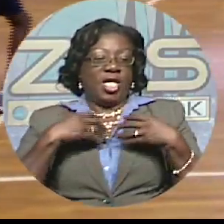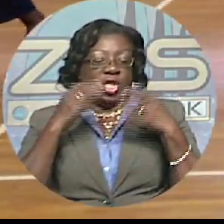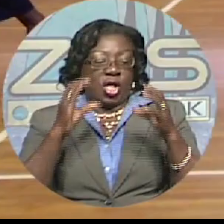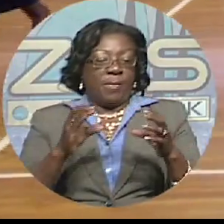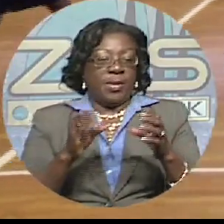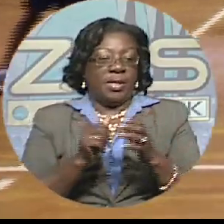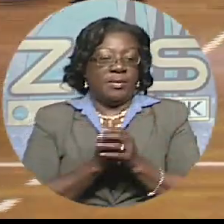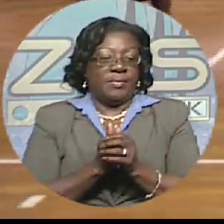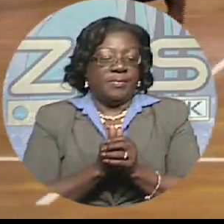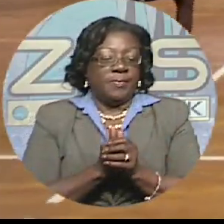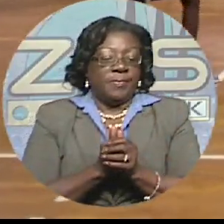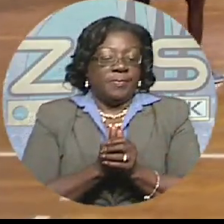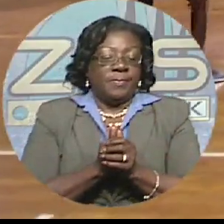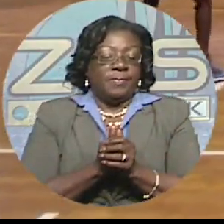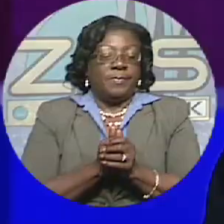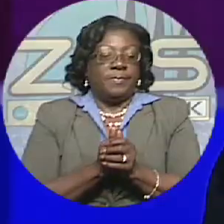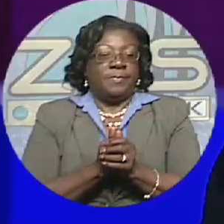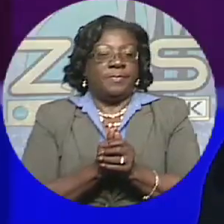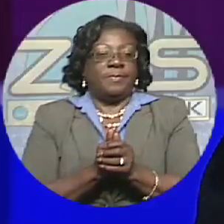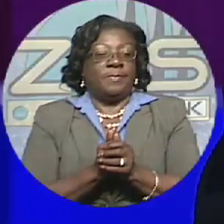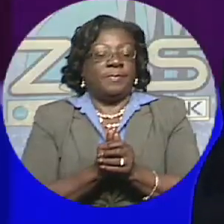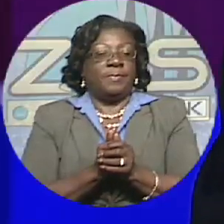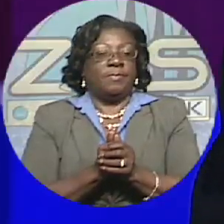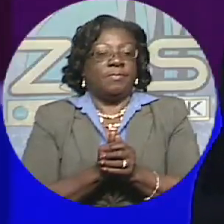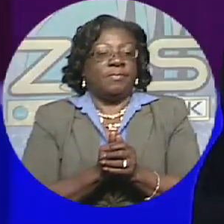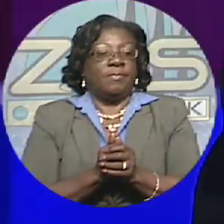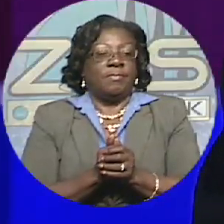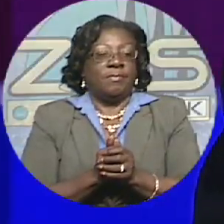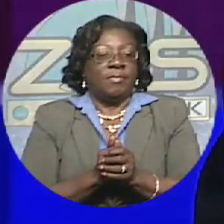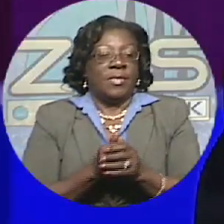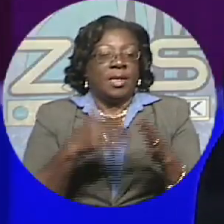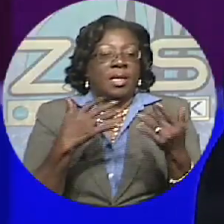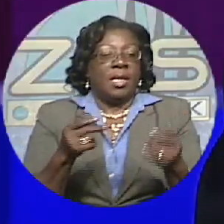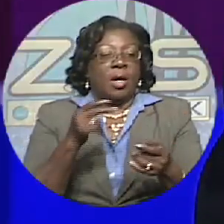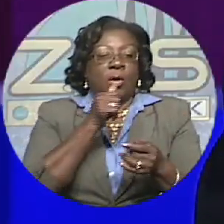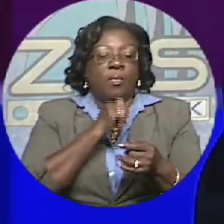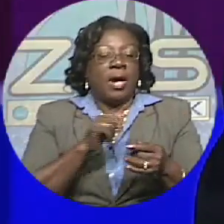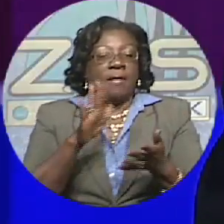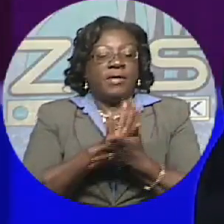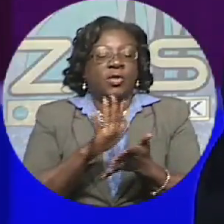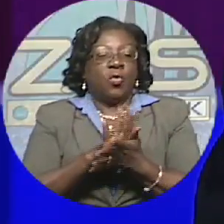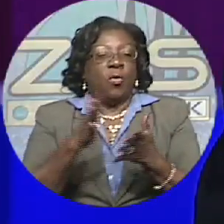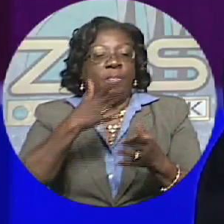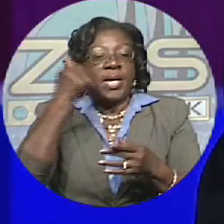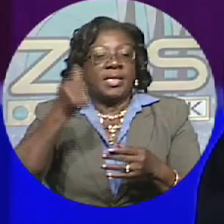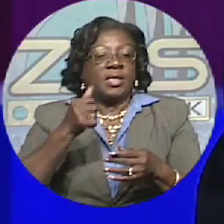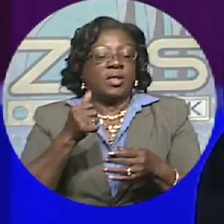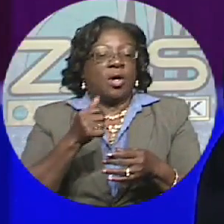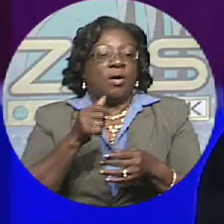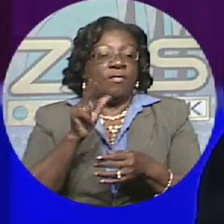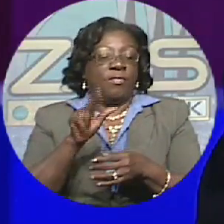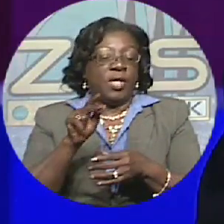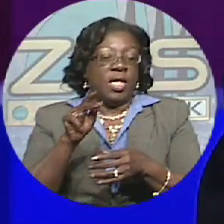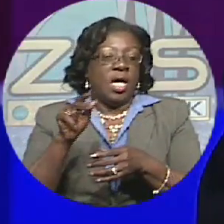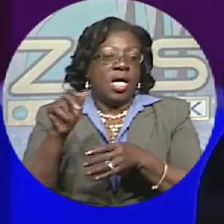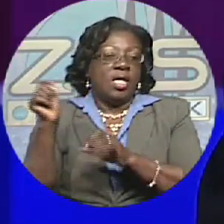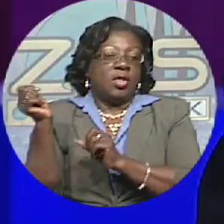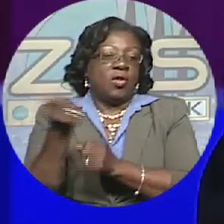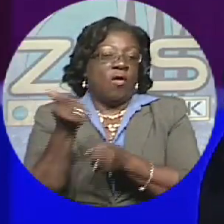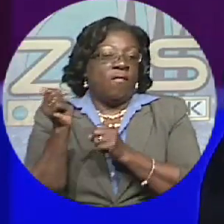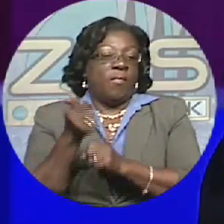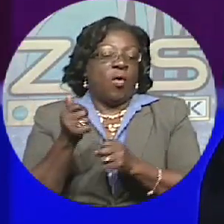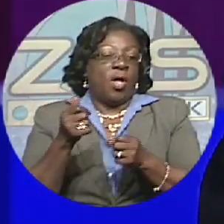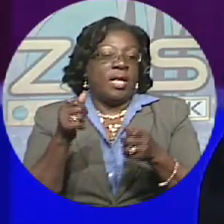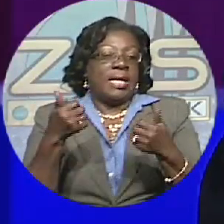ZNS Total Sports, I am Julian Gibson. Thanks a lot, Julian. Now, the private school's best of three softball championships also getting underway yesterday